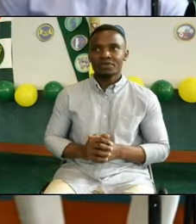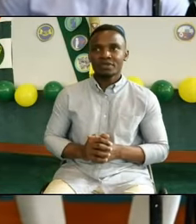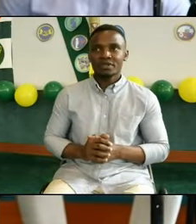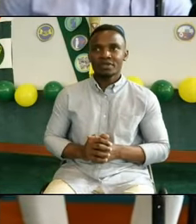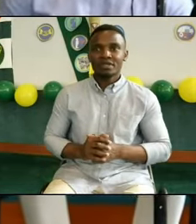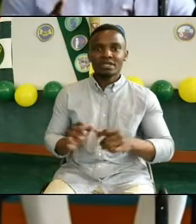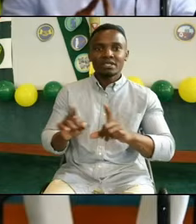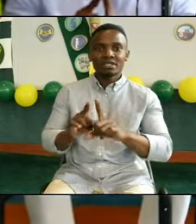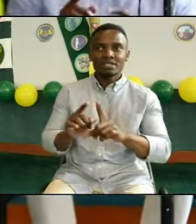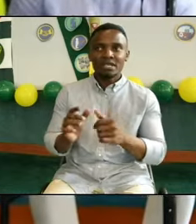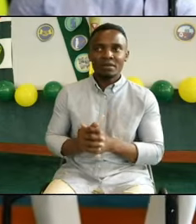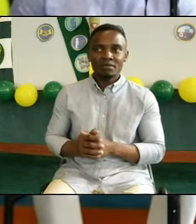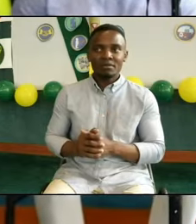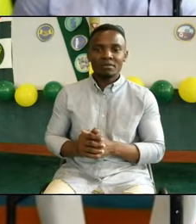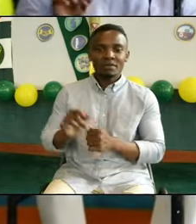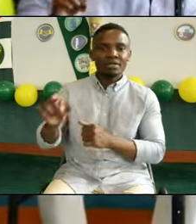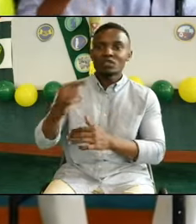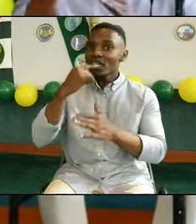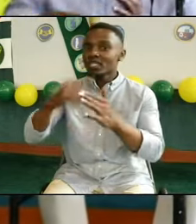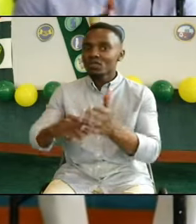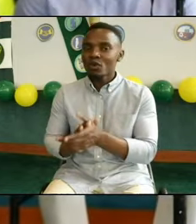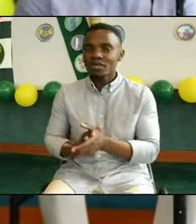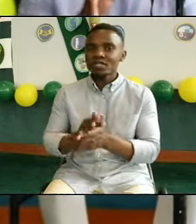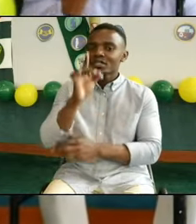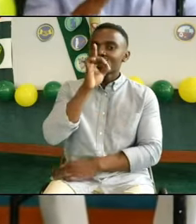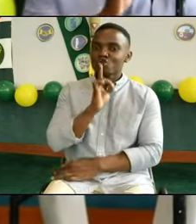of Esau. I will take steel and give it out.